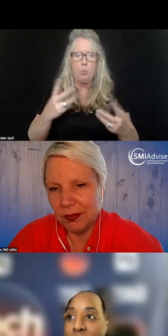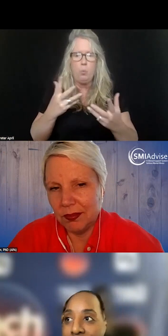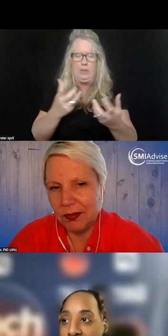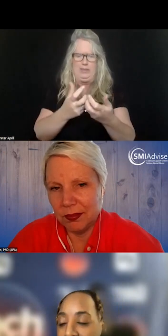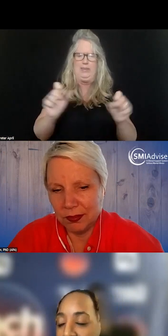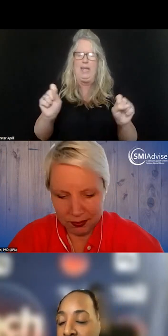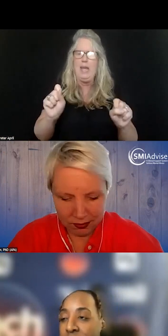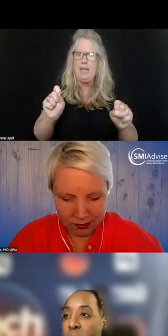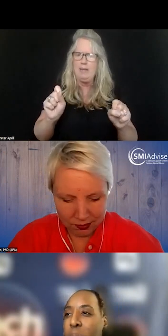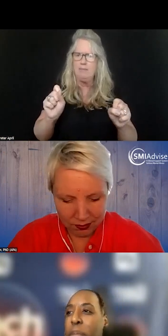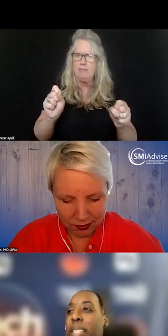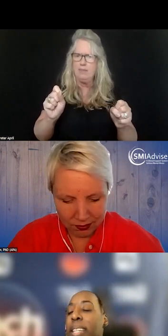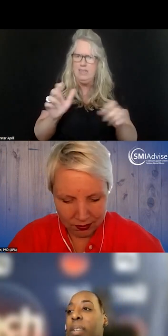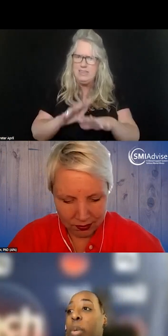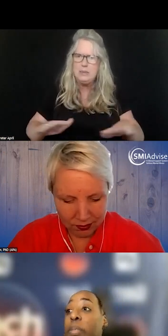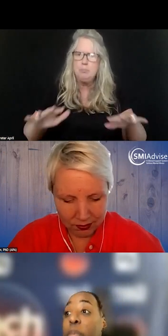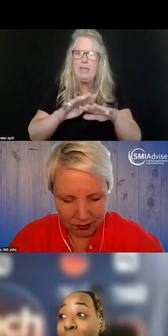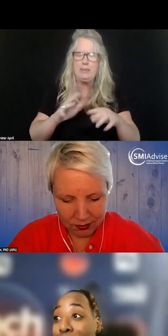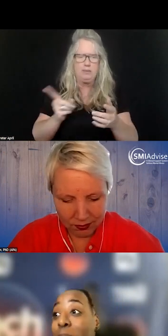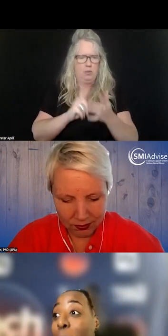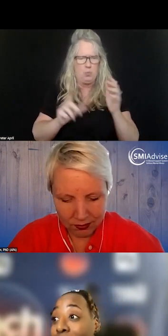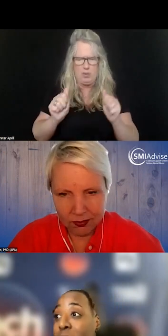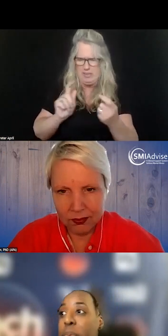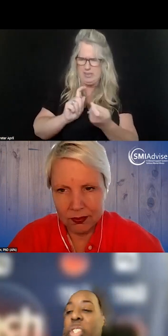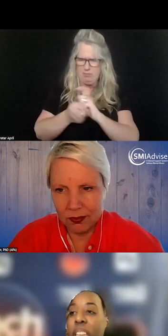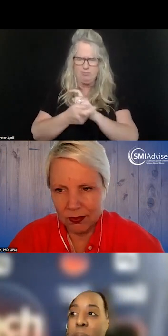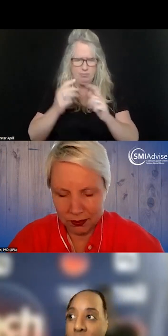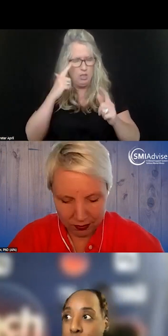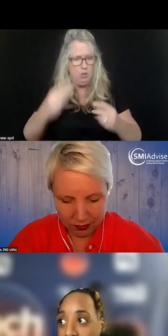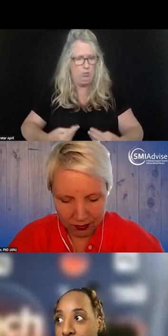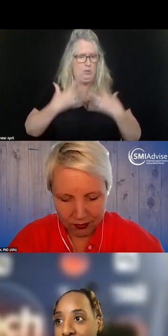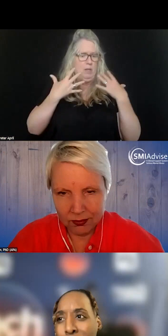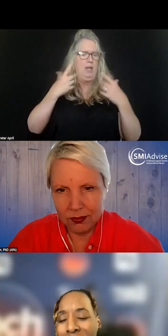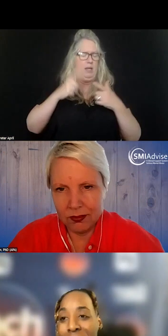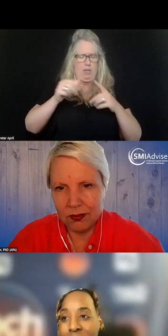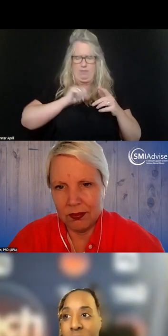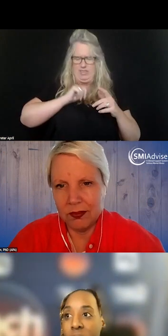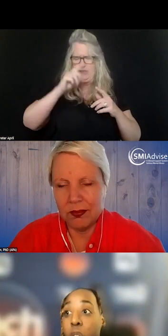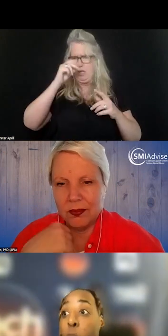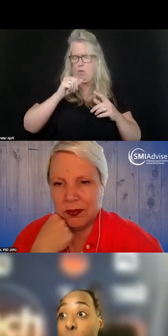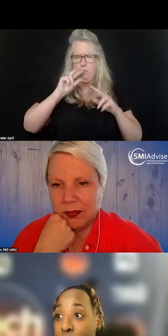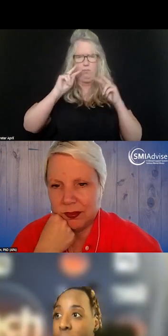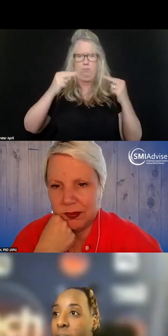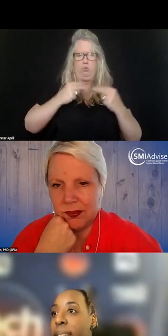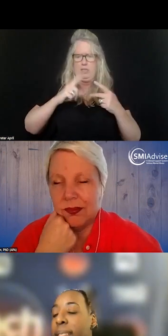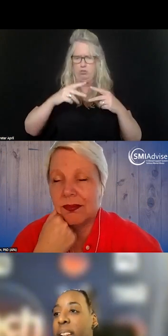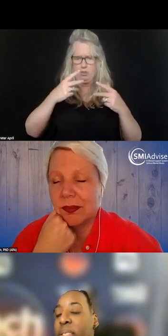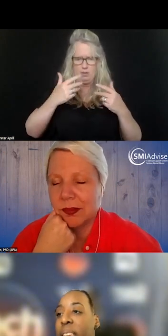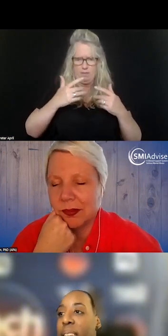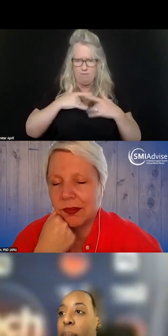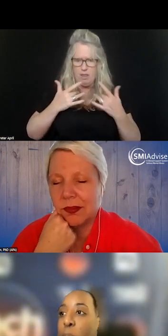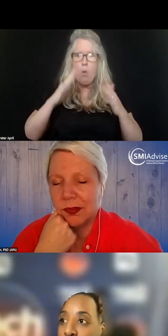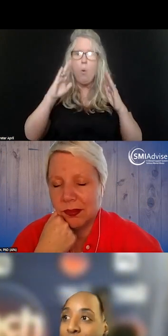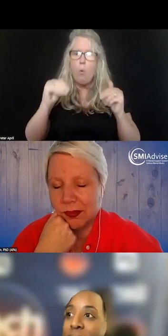to process and to ultimately reframe and inspire to reshape self-perception in a way that there's hope, right? And